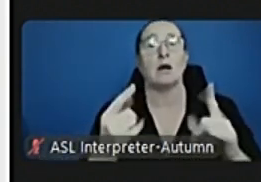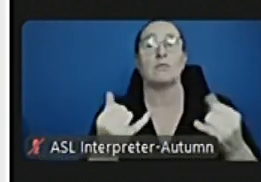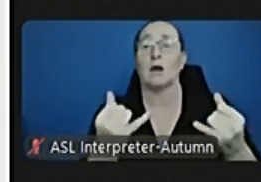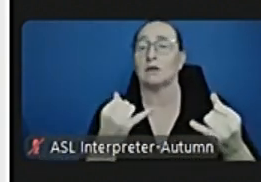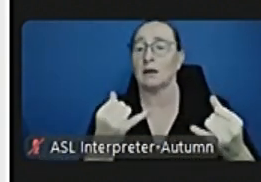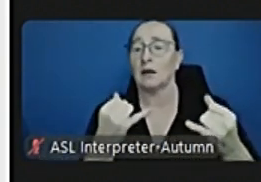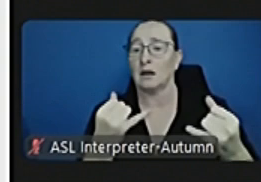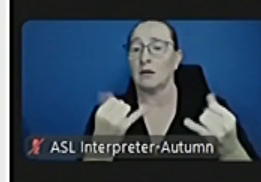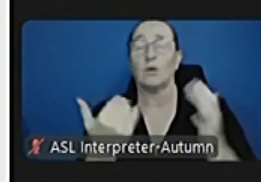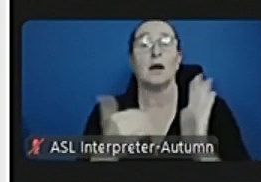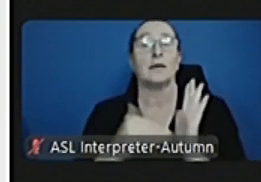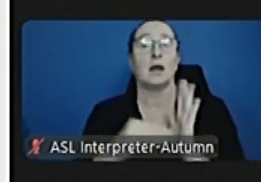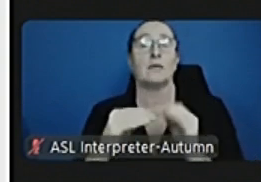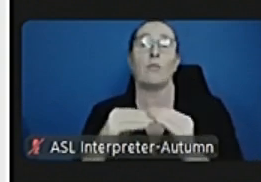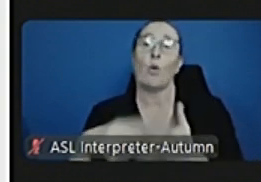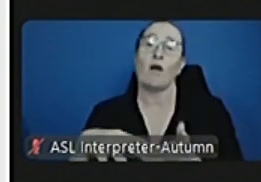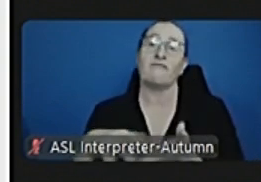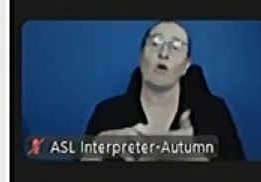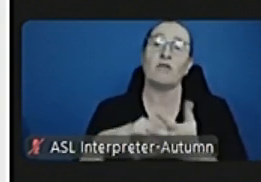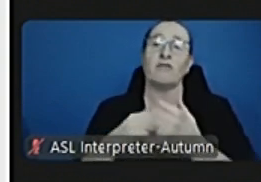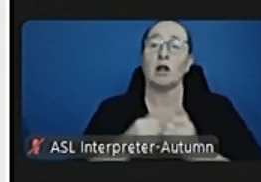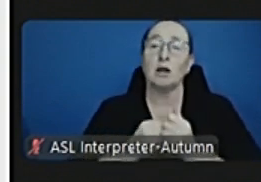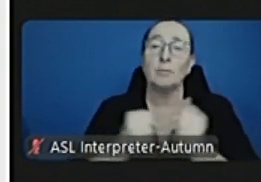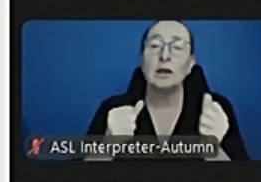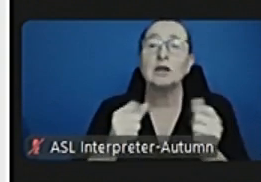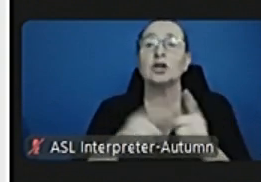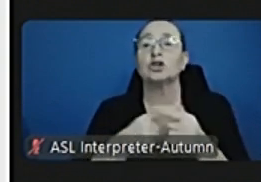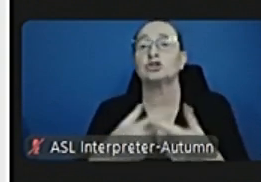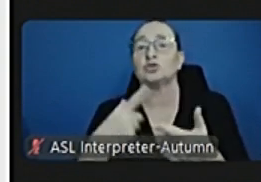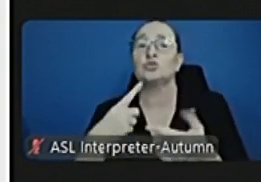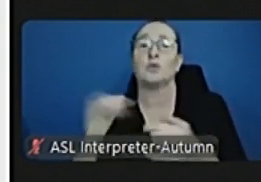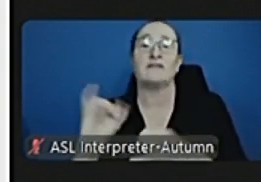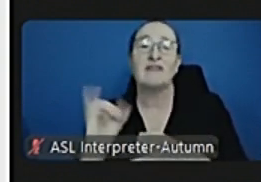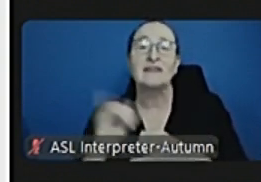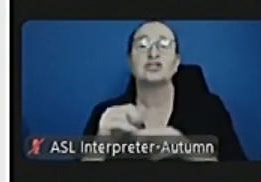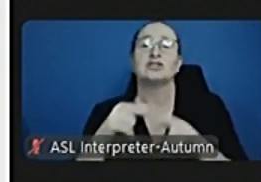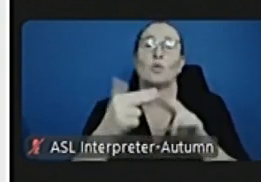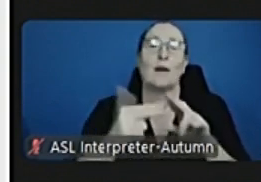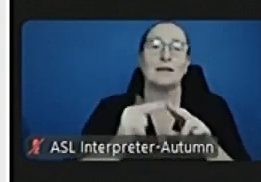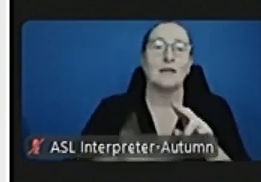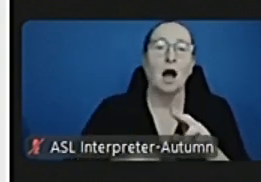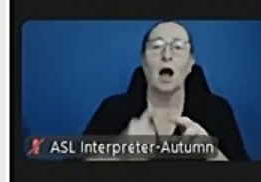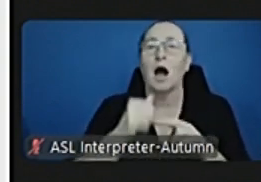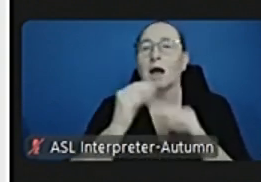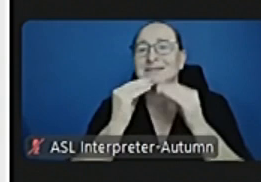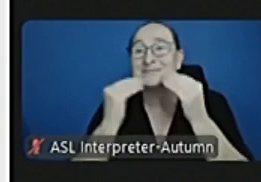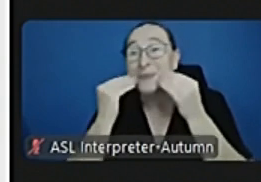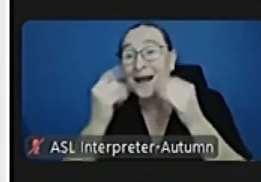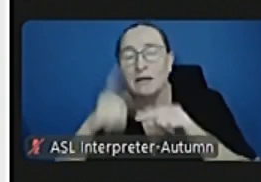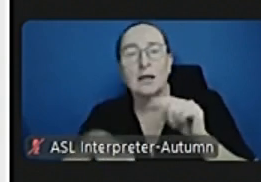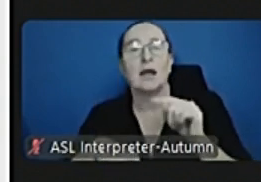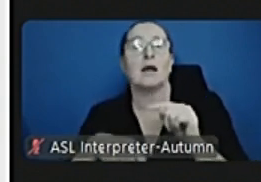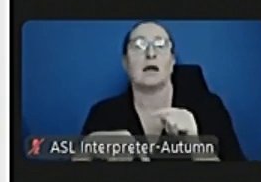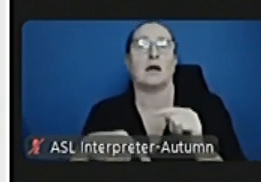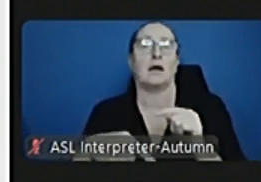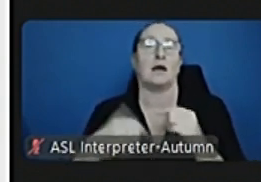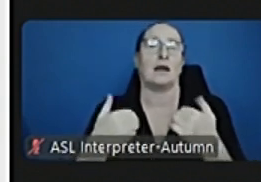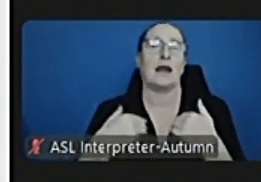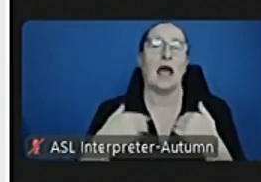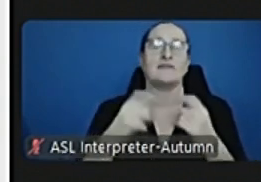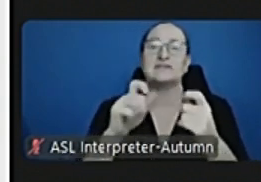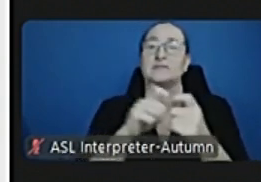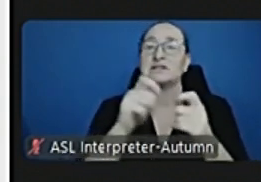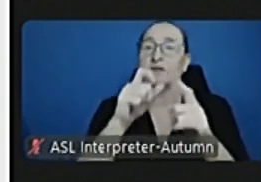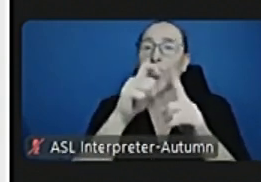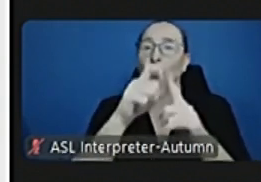more vulnerability to infections, the weight loss, not being able to smile, not being able to have certain words or any